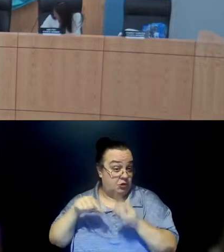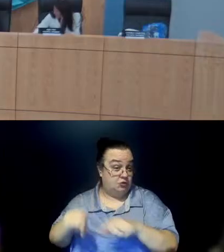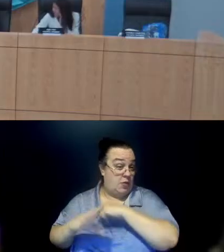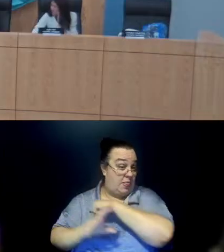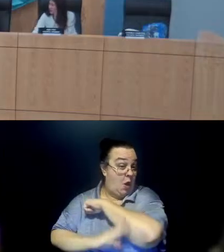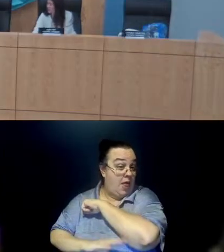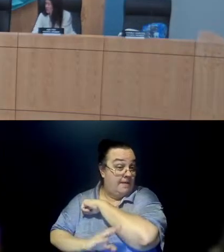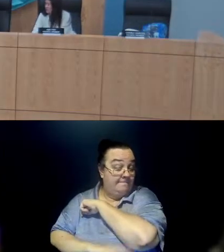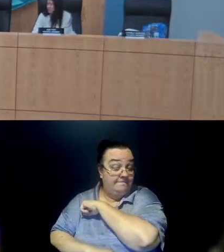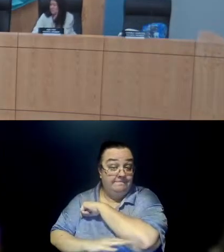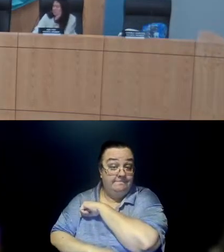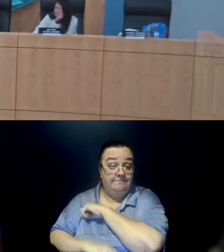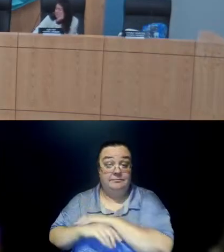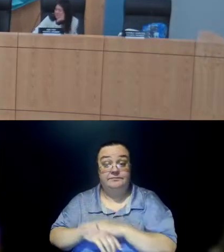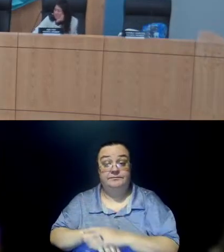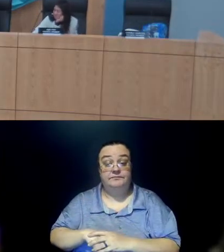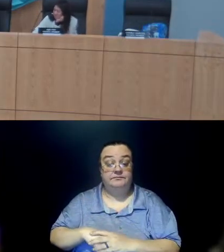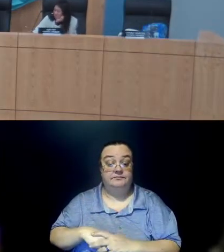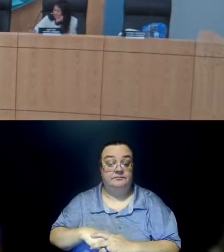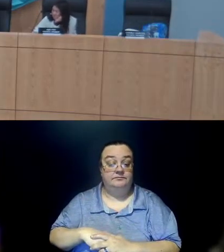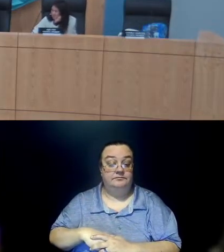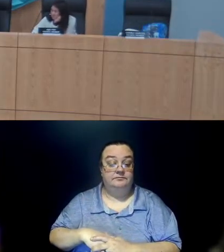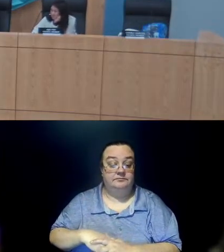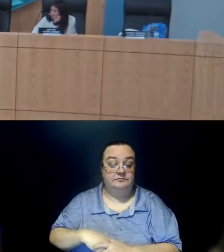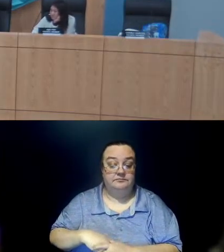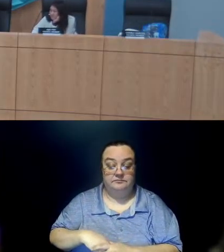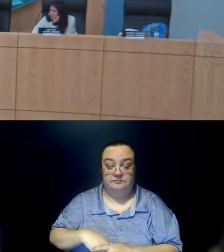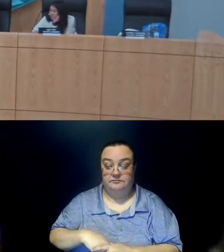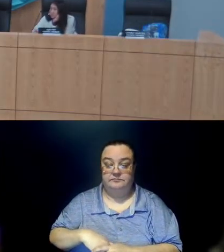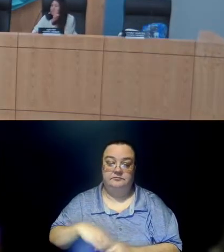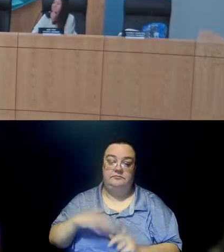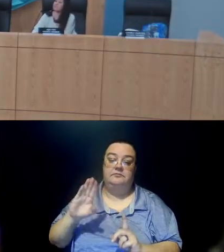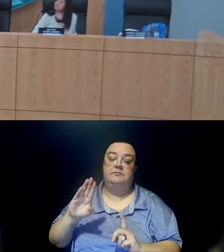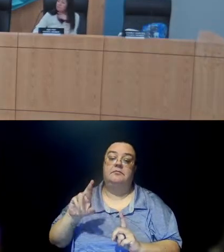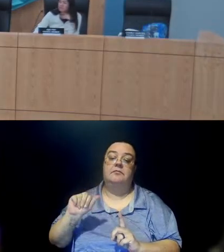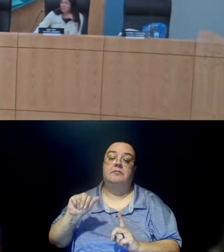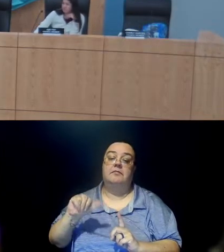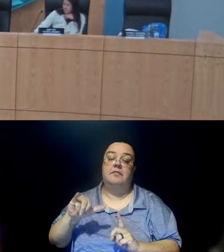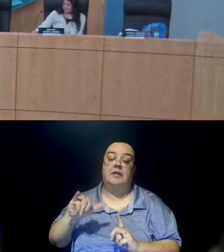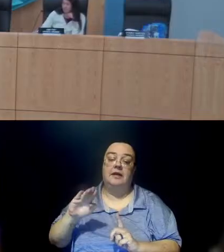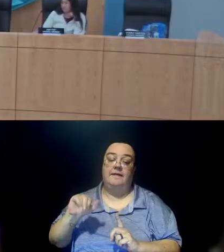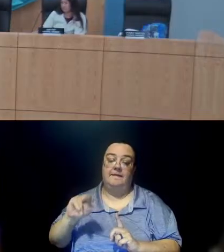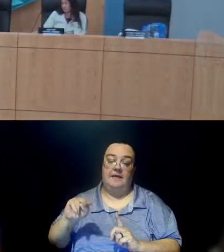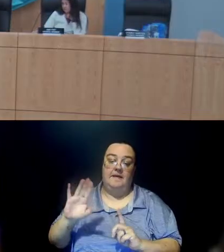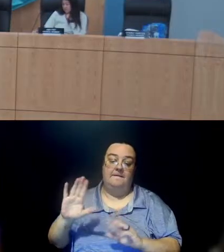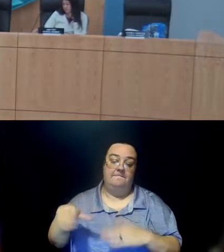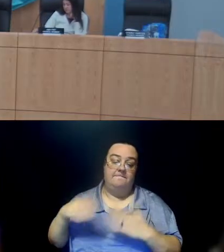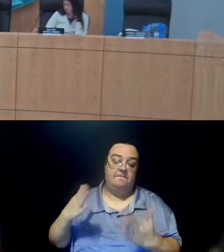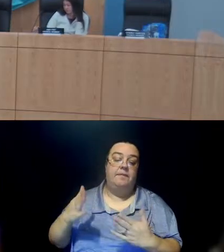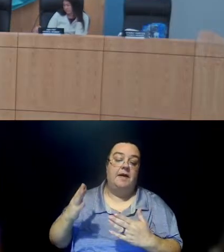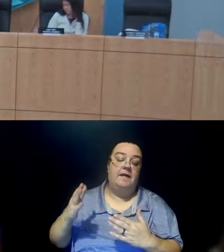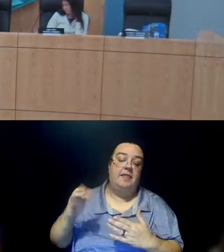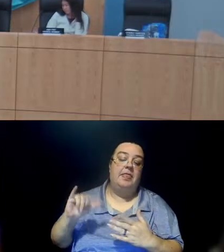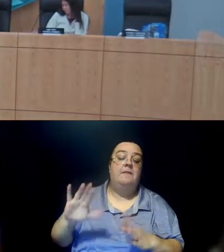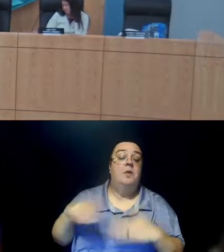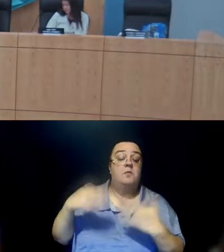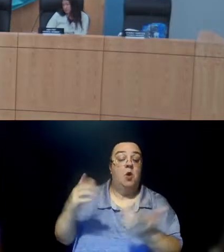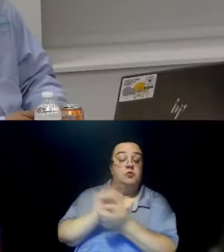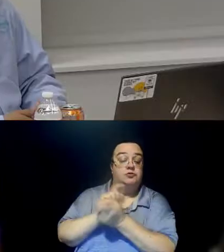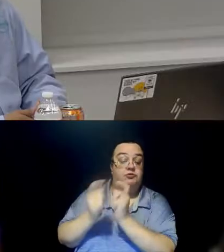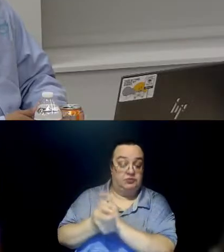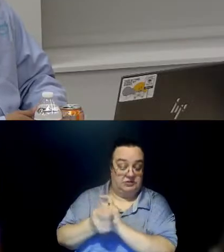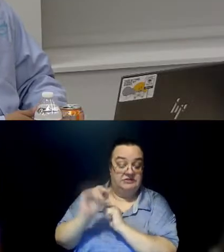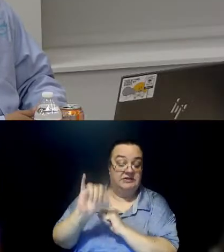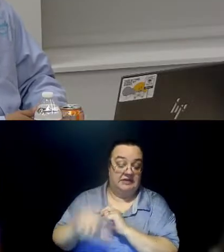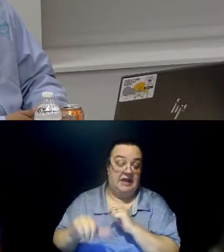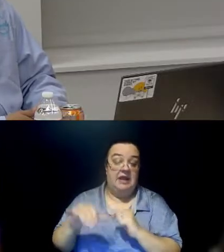What's that? Okay. And then just to bring back the proposed change that I was, if